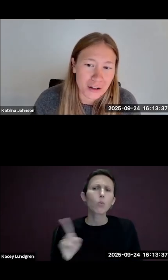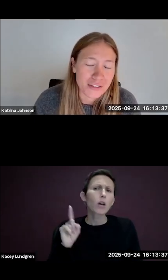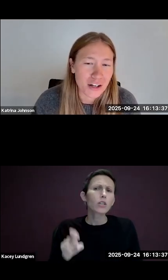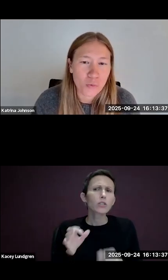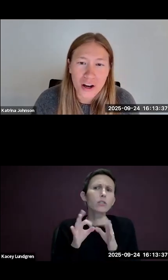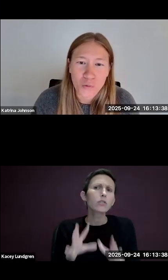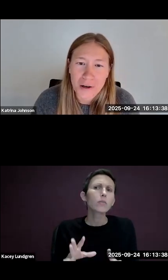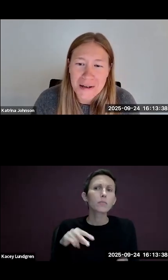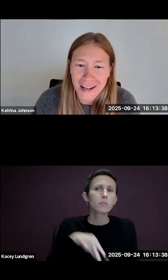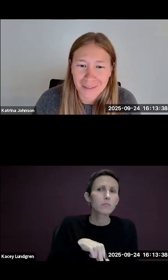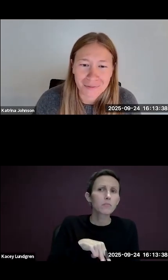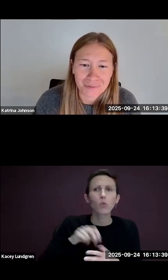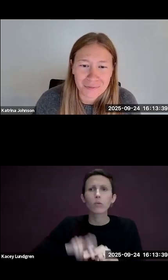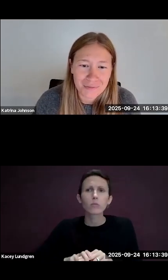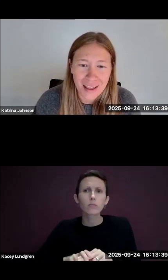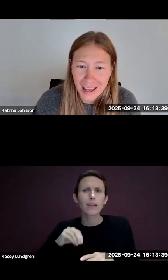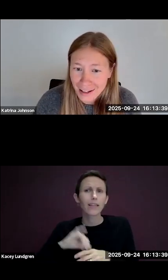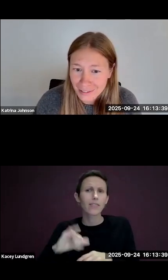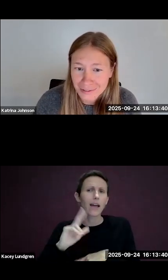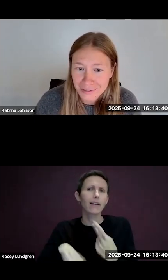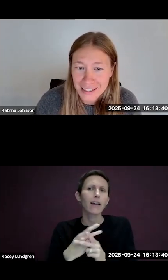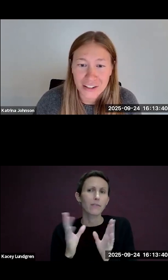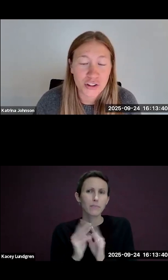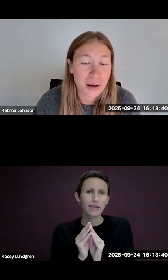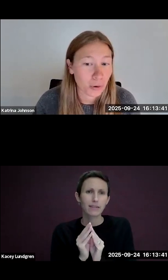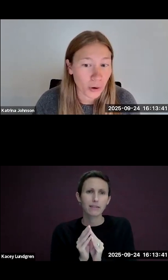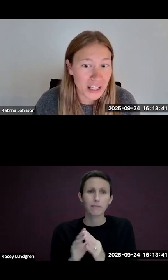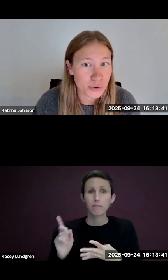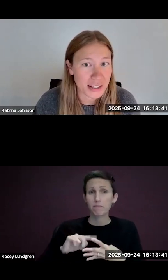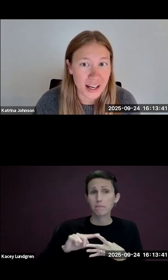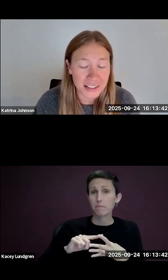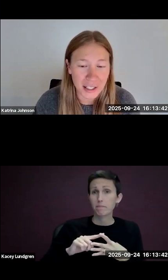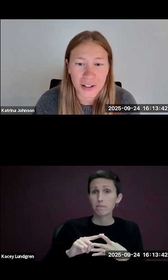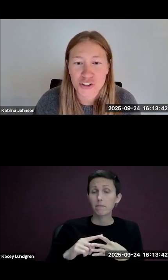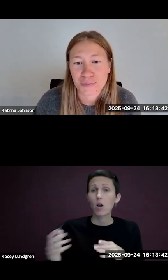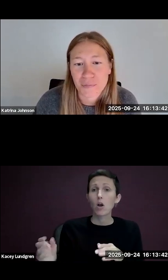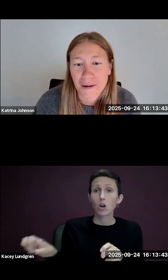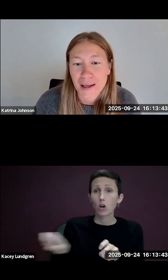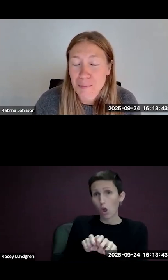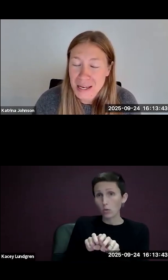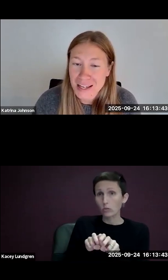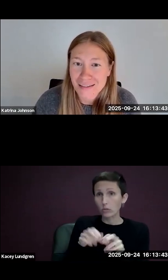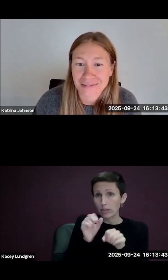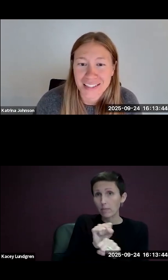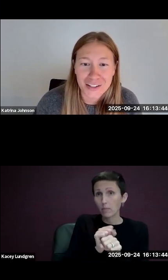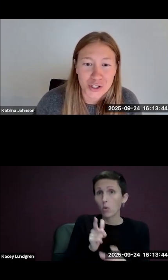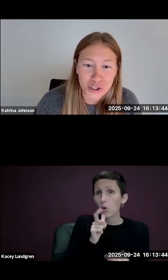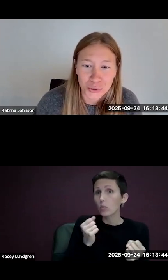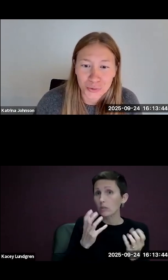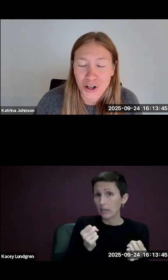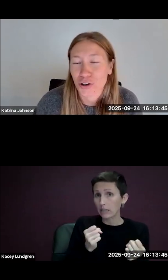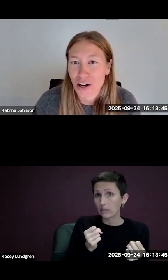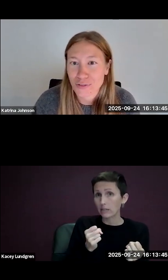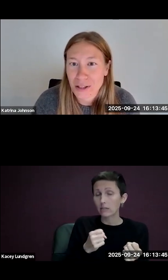position themselves in a one-on-one meeting? A, next to the employee using sign language. B, next